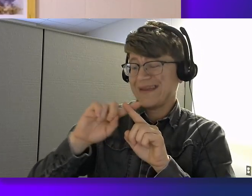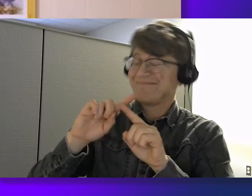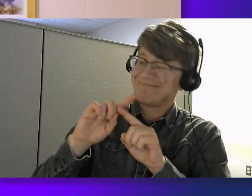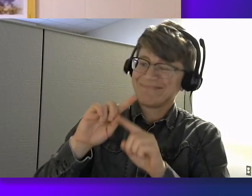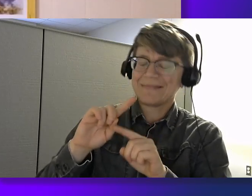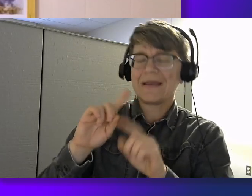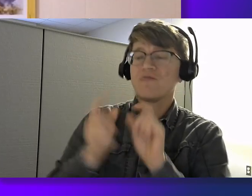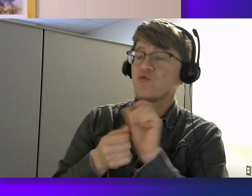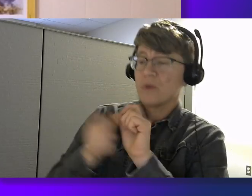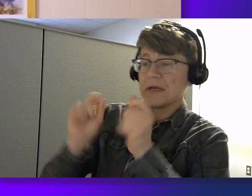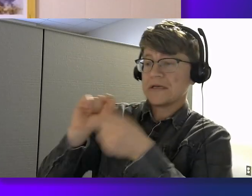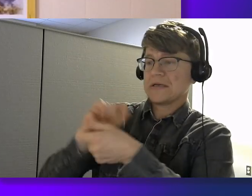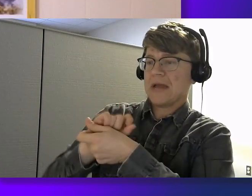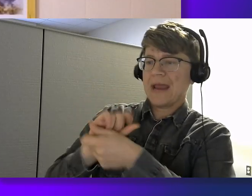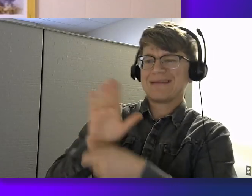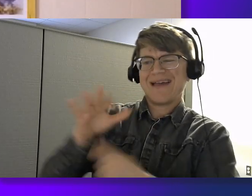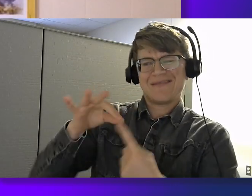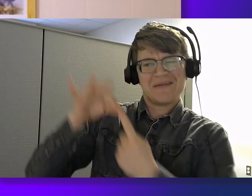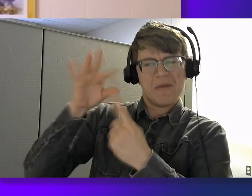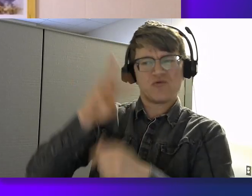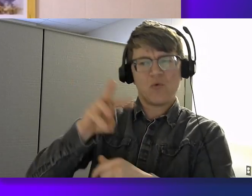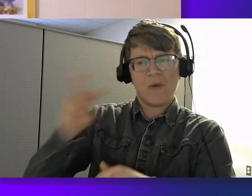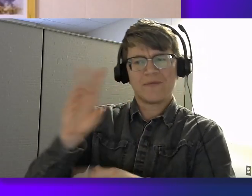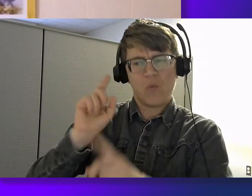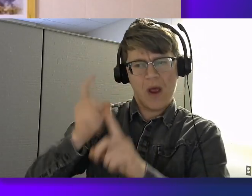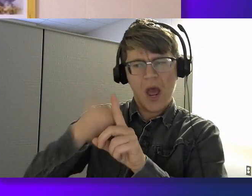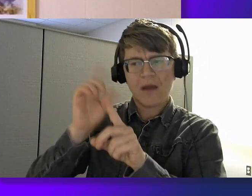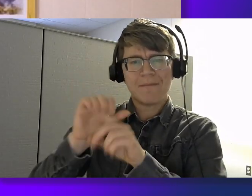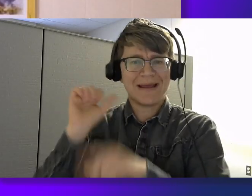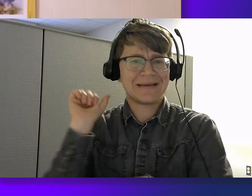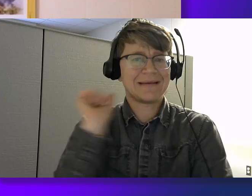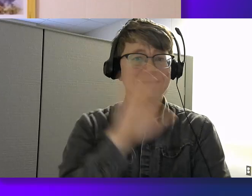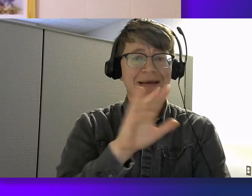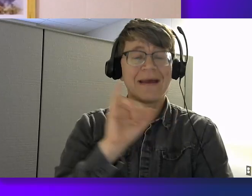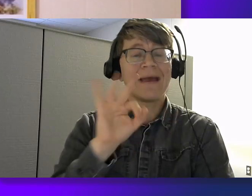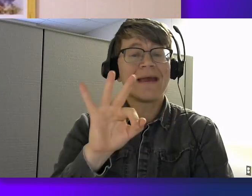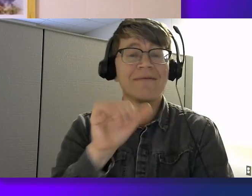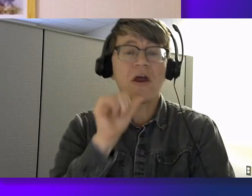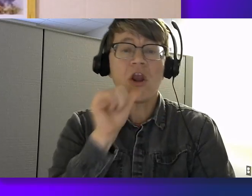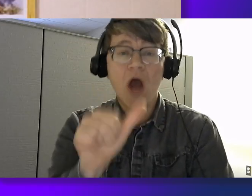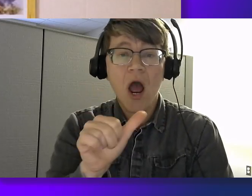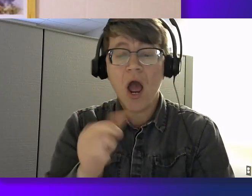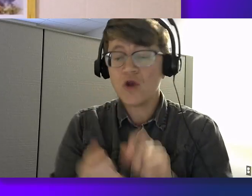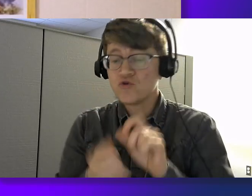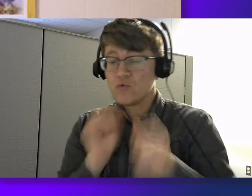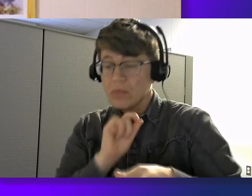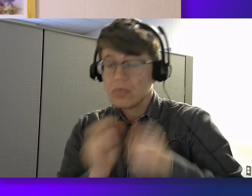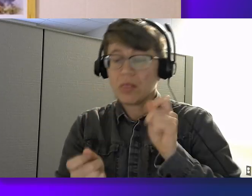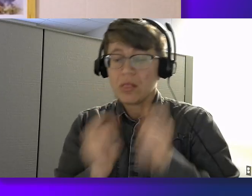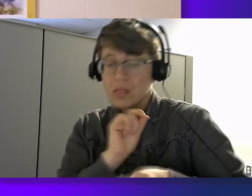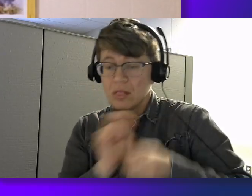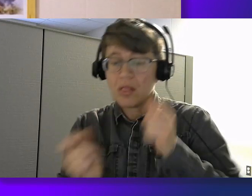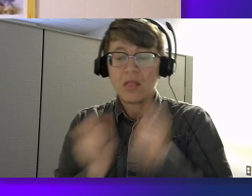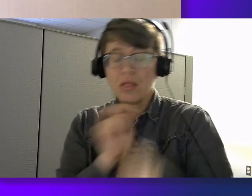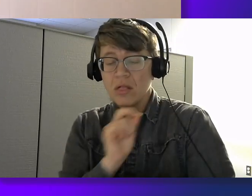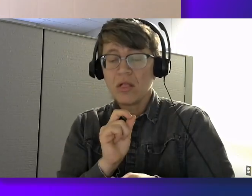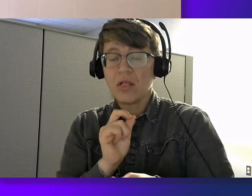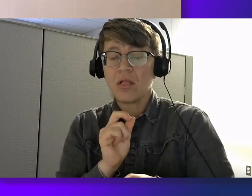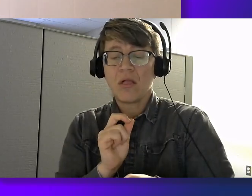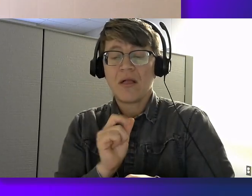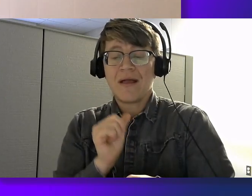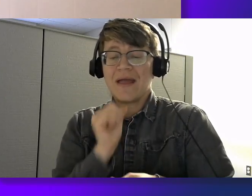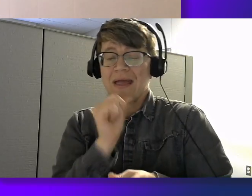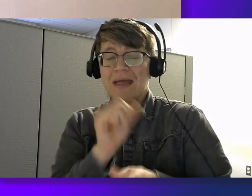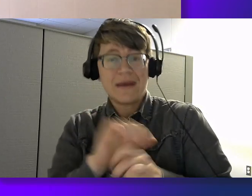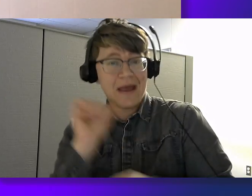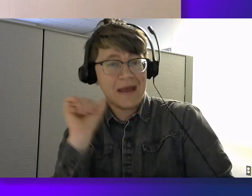you add a page, any page, to your website, that page will be missing from the sitemap that search engines see. Google